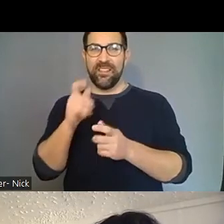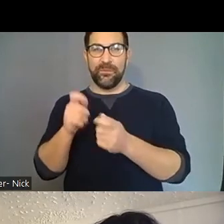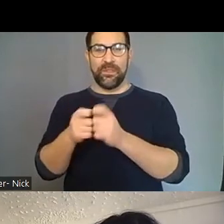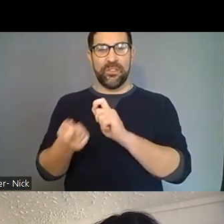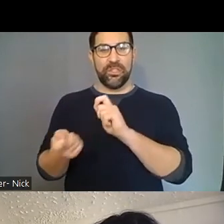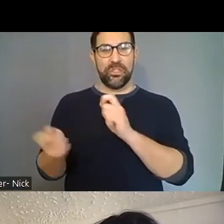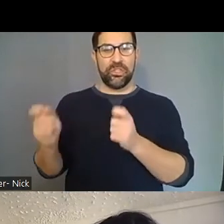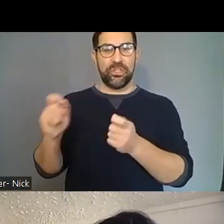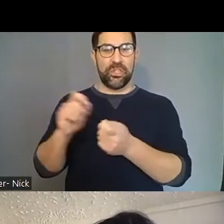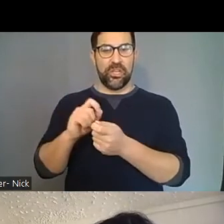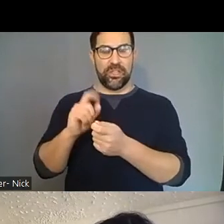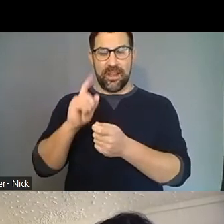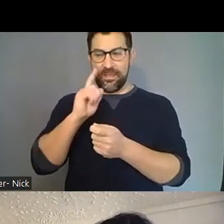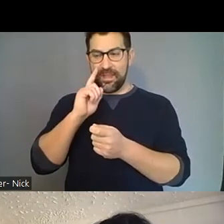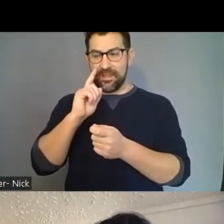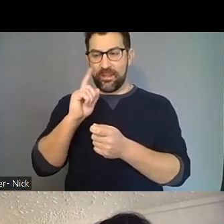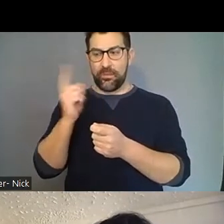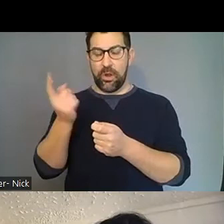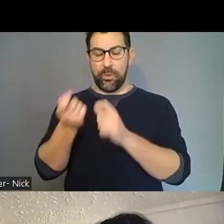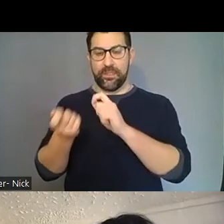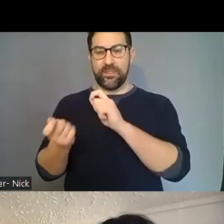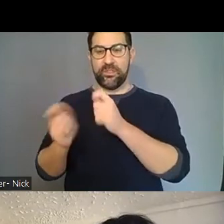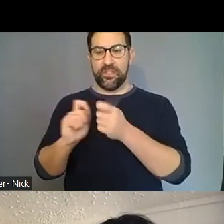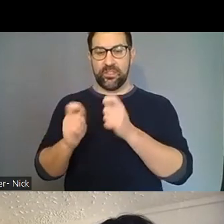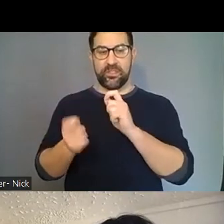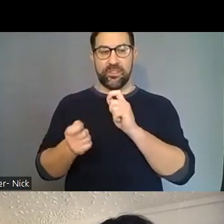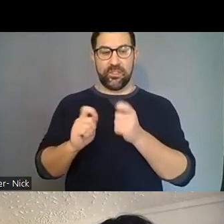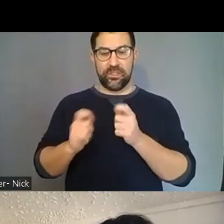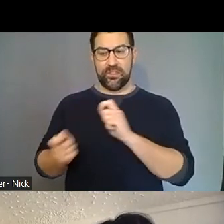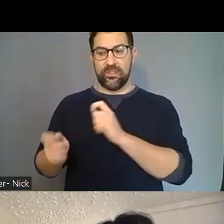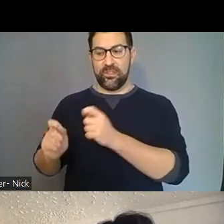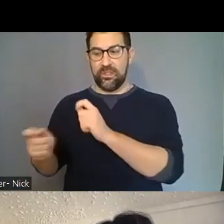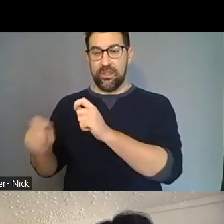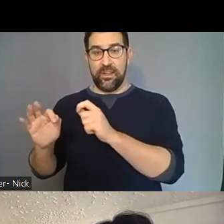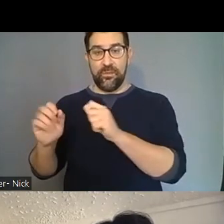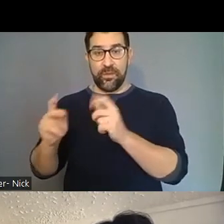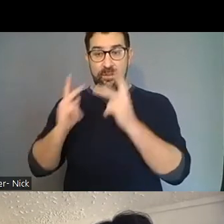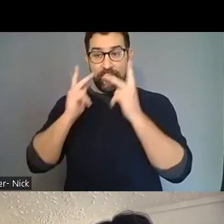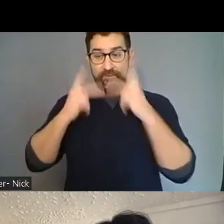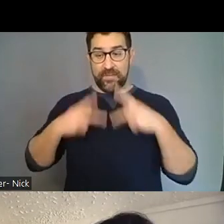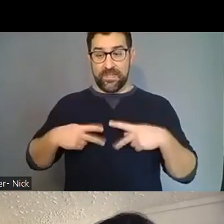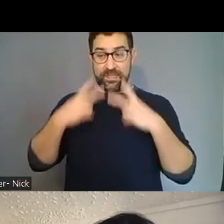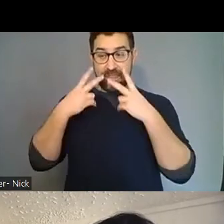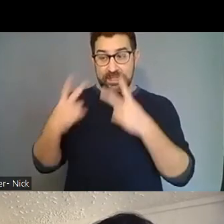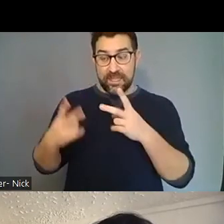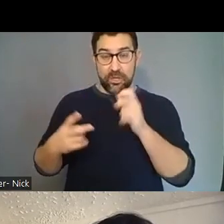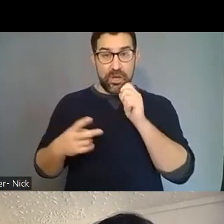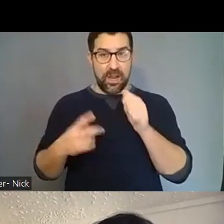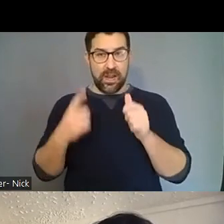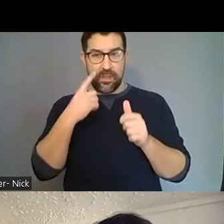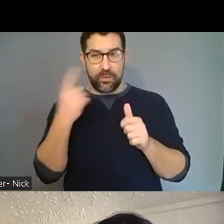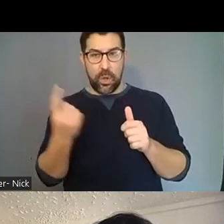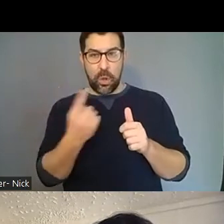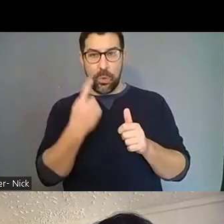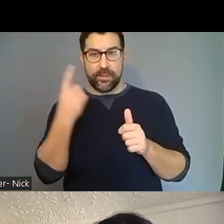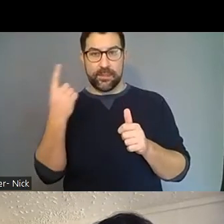I think that we're constantly in a state of changing things, whether we can physically see it or not. I think that we are constantly in